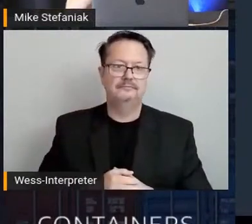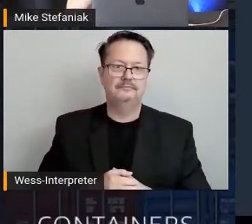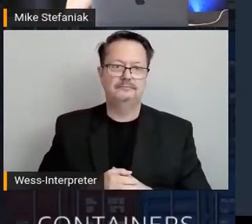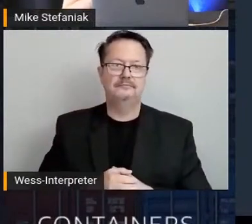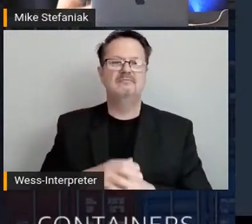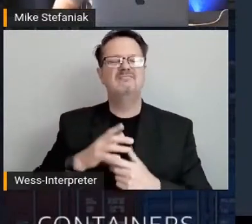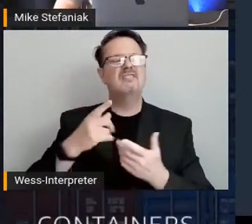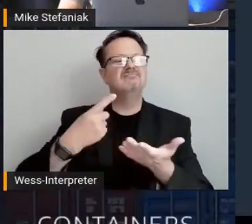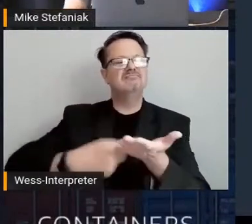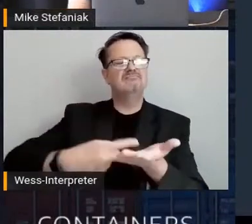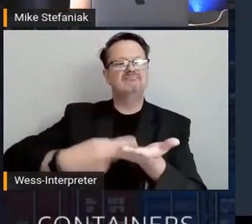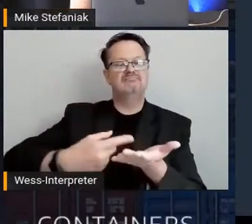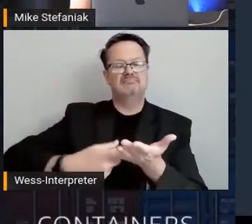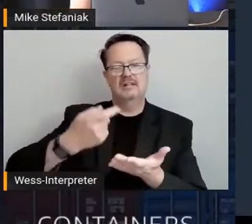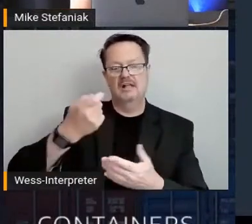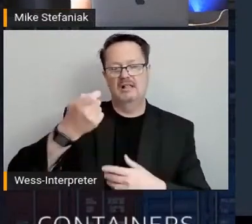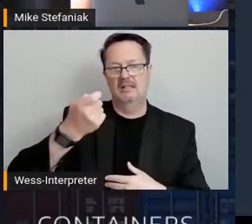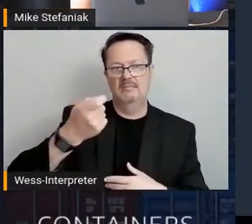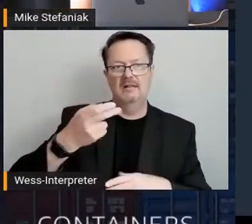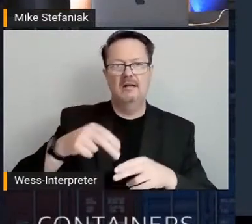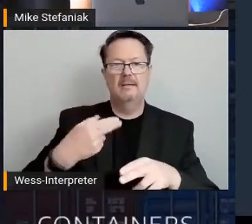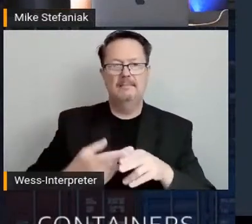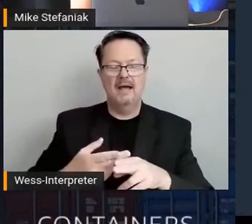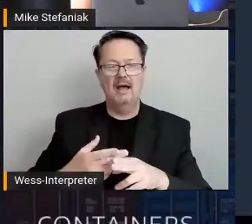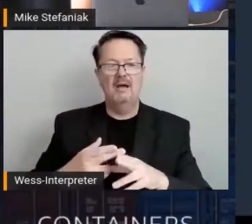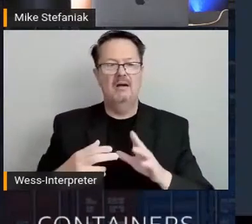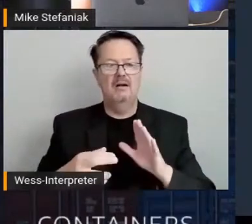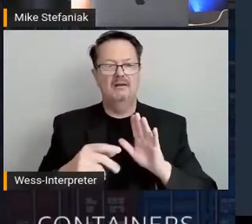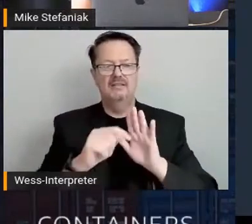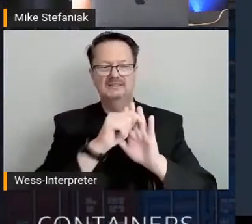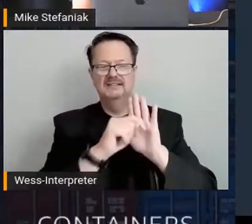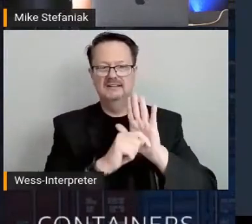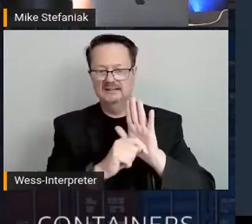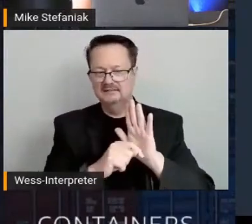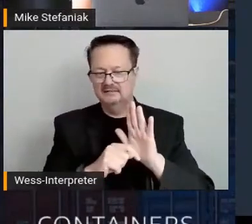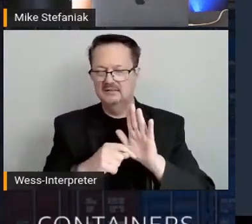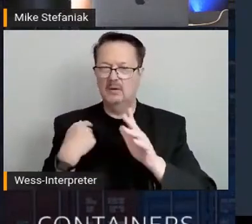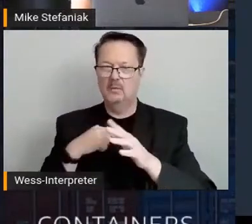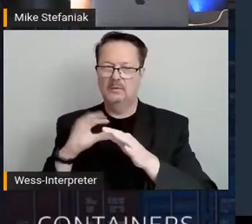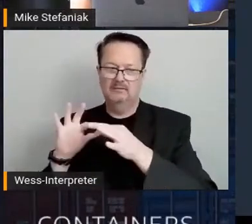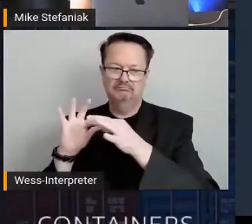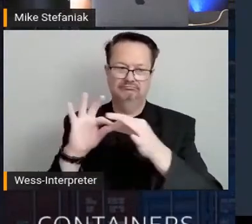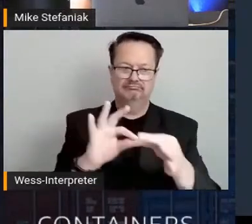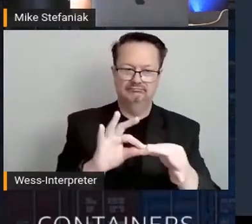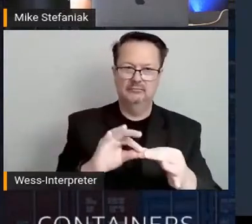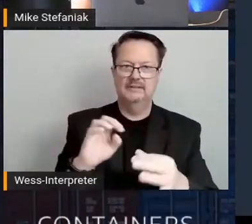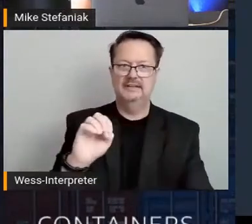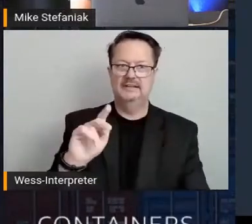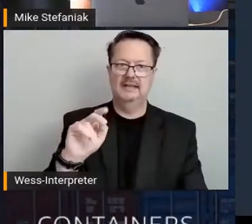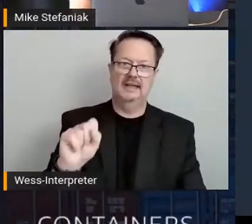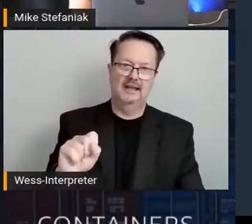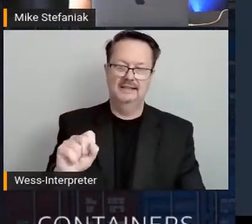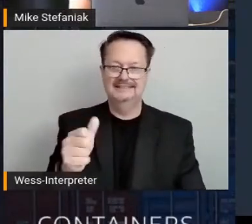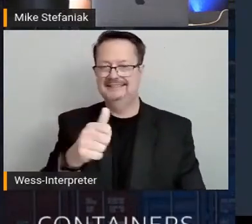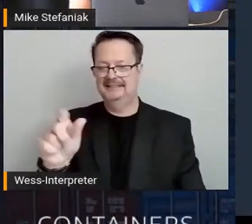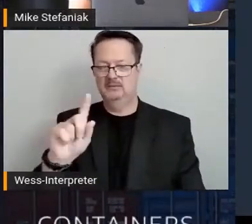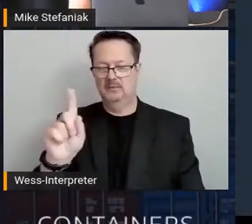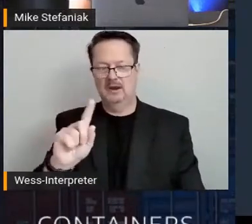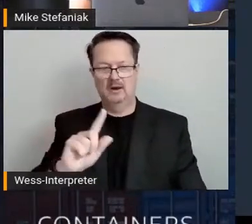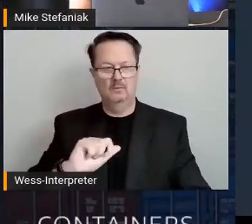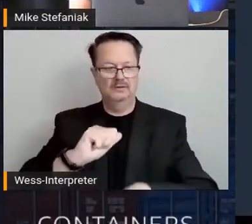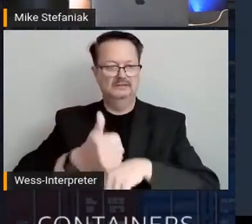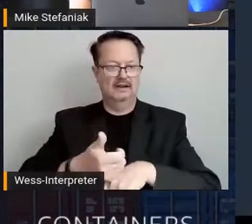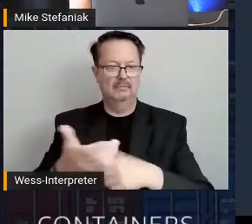So let's talk a bit about the tenets that we've anchored on with EKS Anywhere when we created